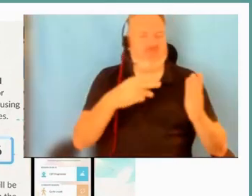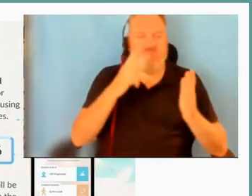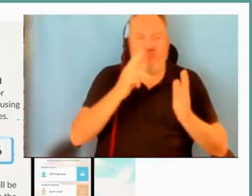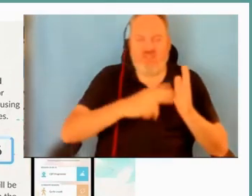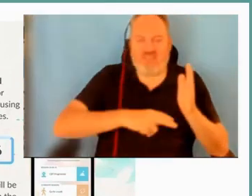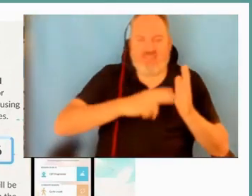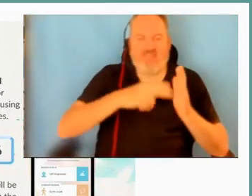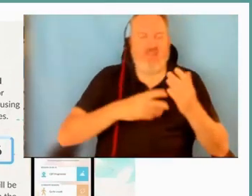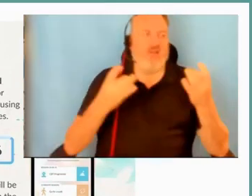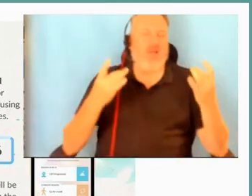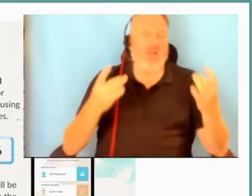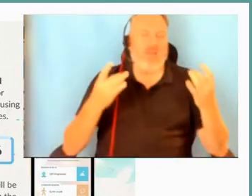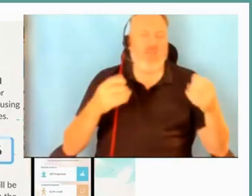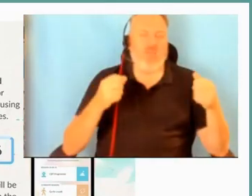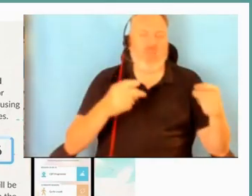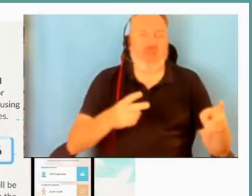meditation techniques that you can do.